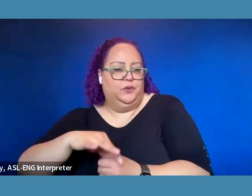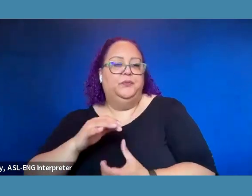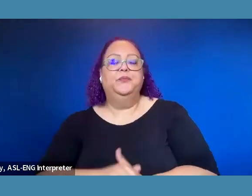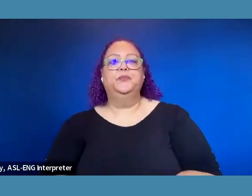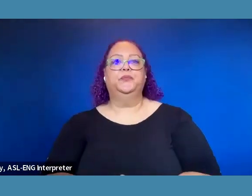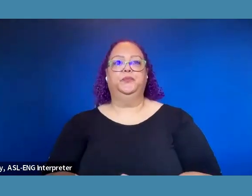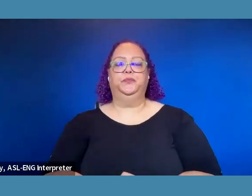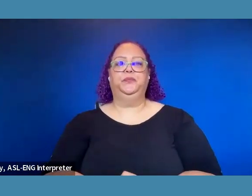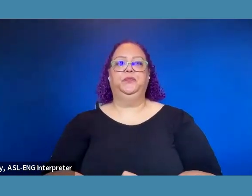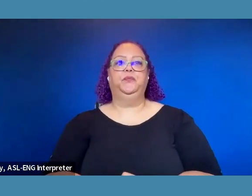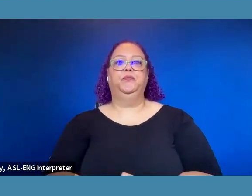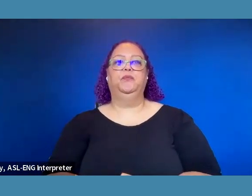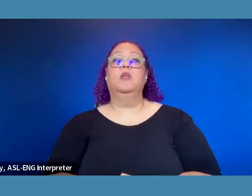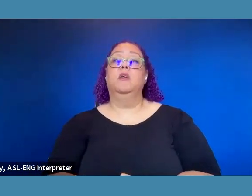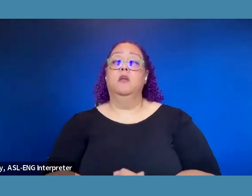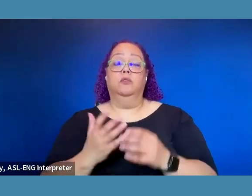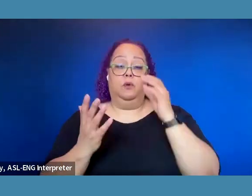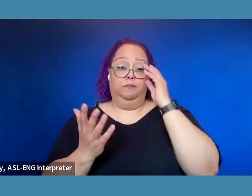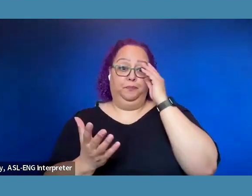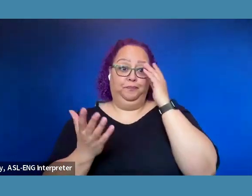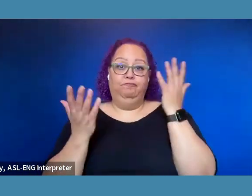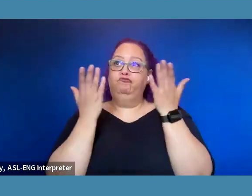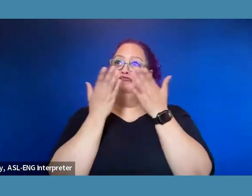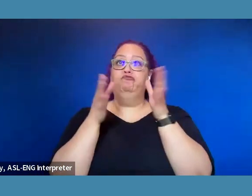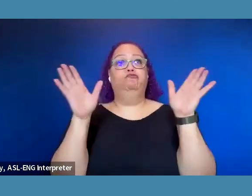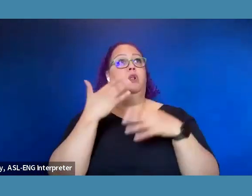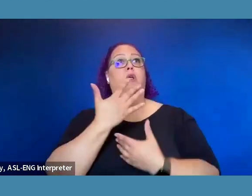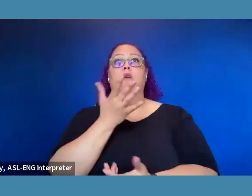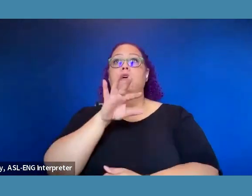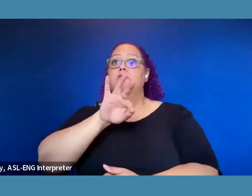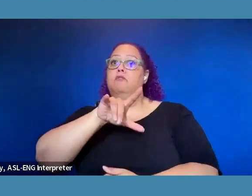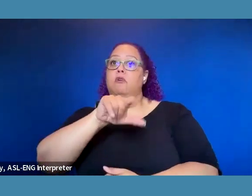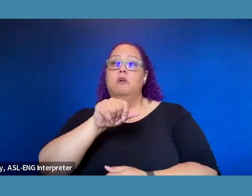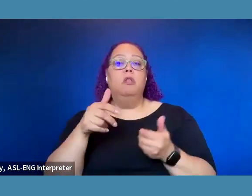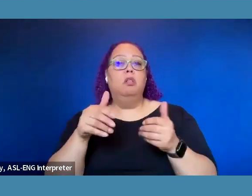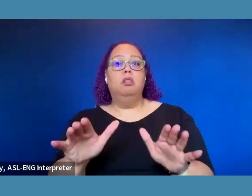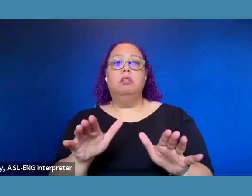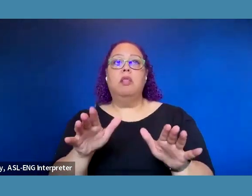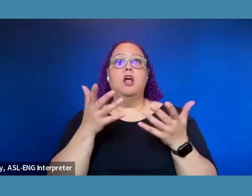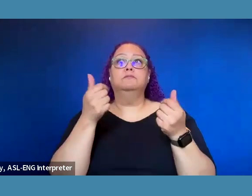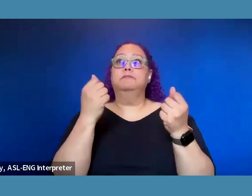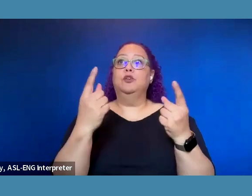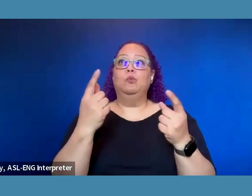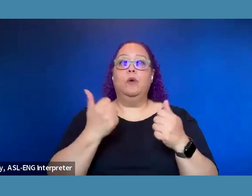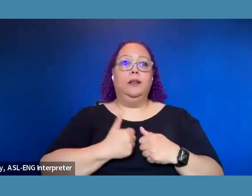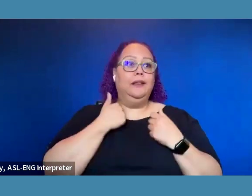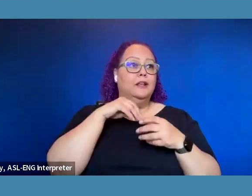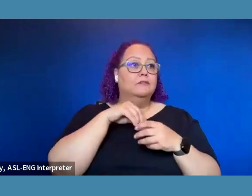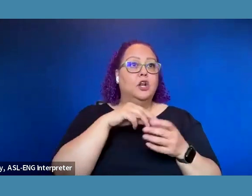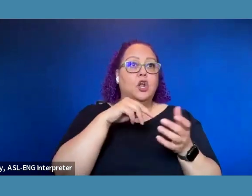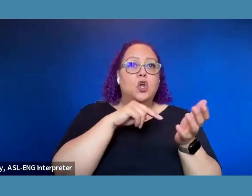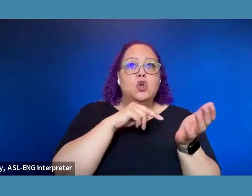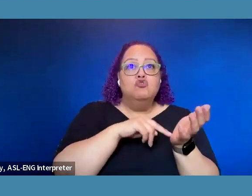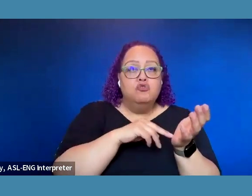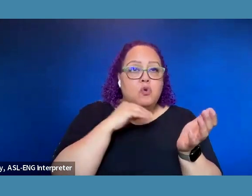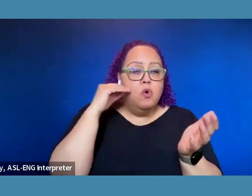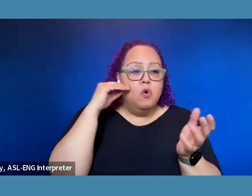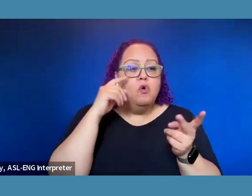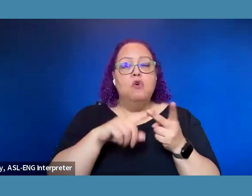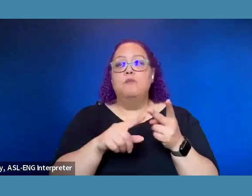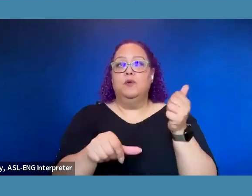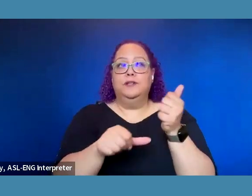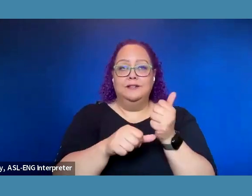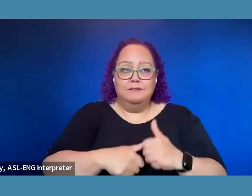So Florida allows people in nursing homes and assisted living facilities to request what the law